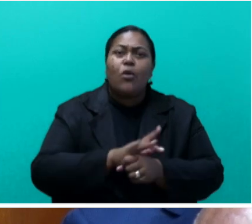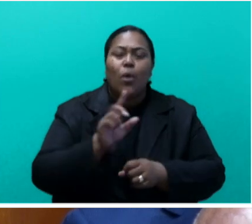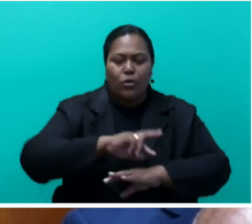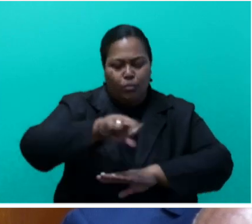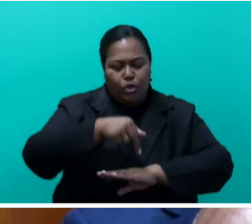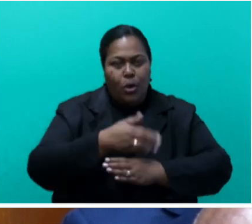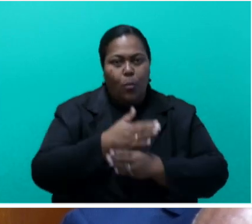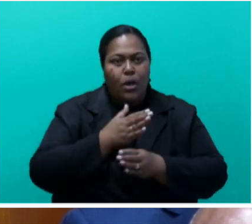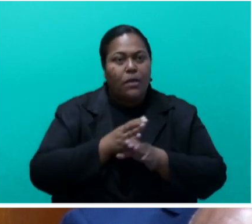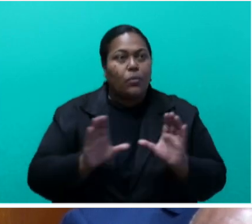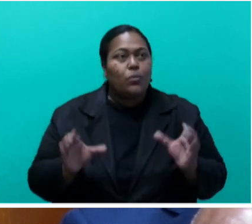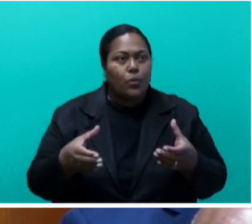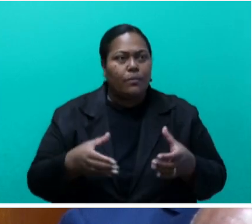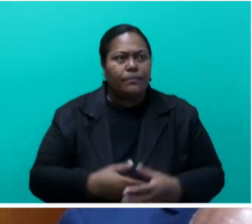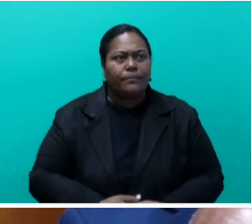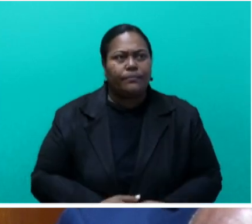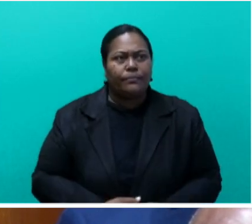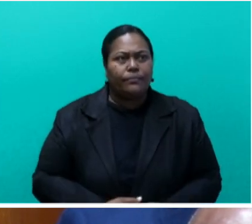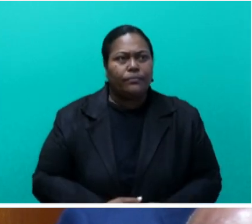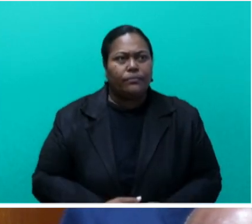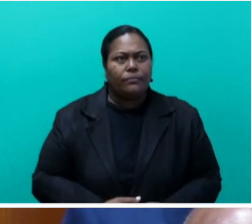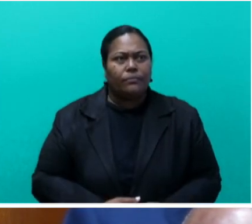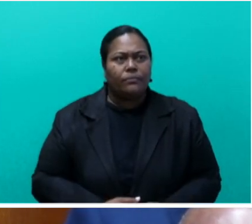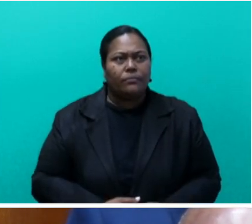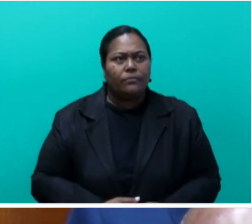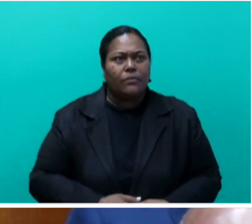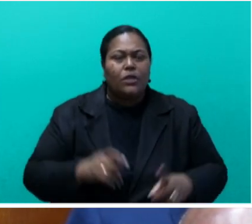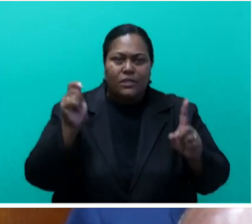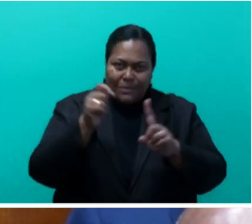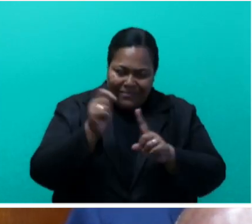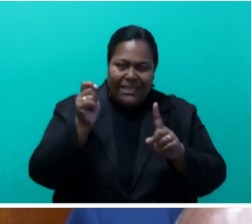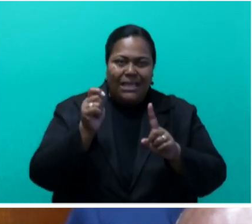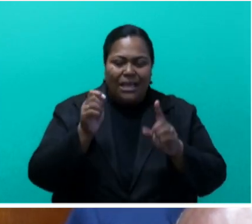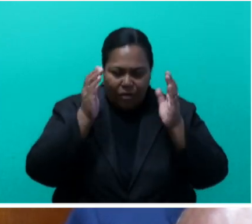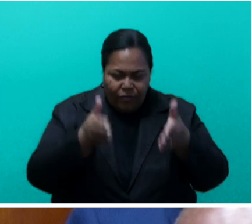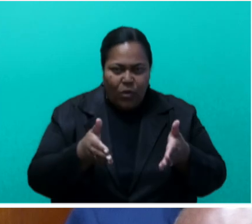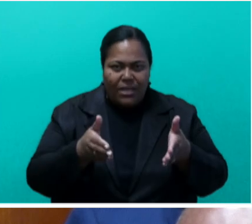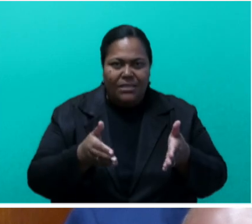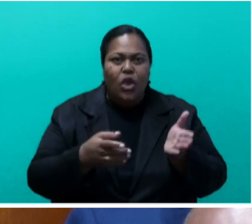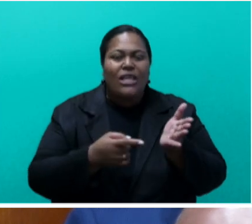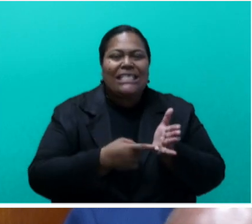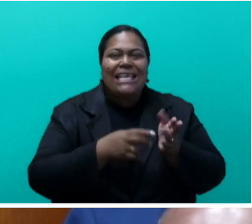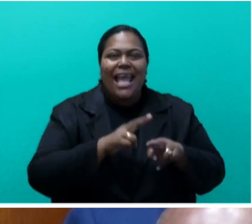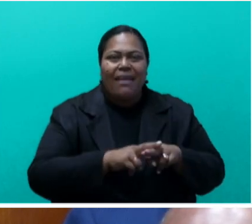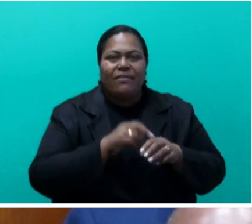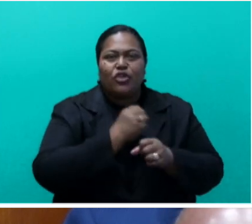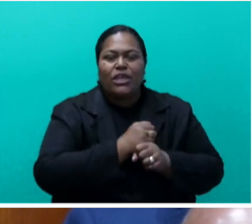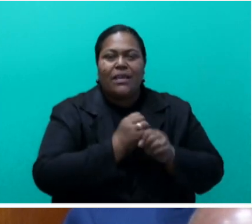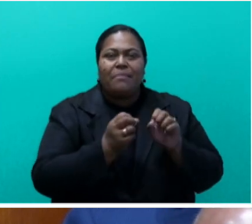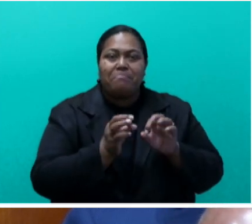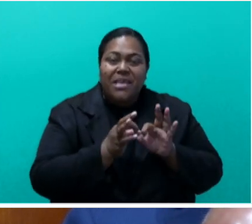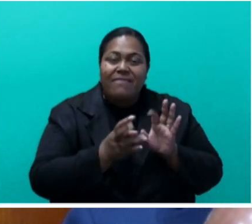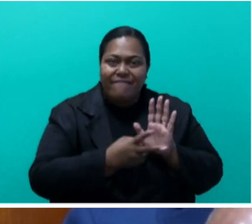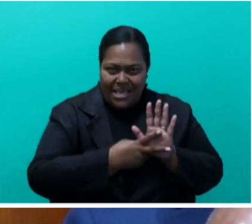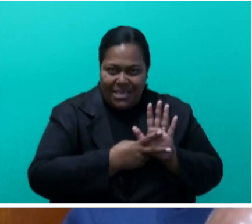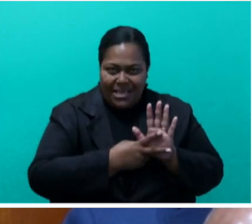group to specifically focus on technology-facilitated gender-based violence or online violence, which, as we know,